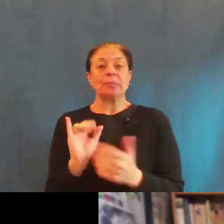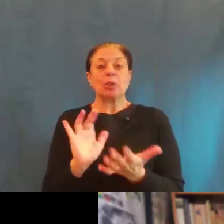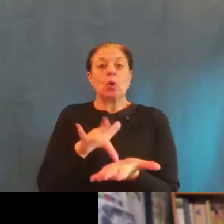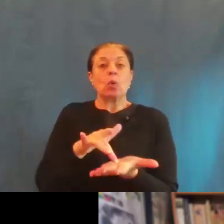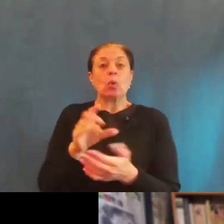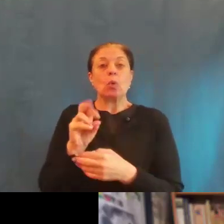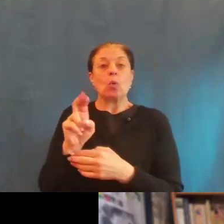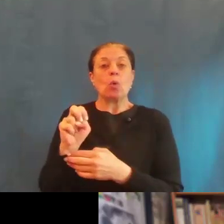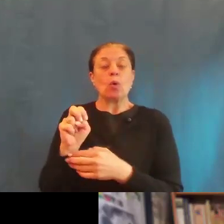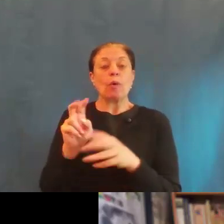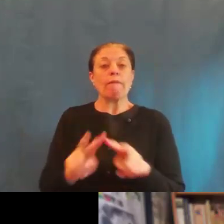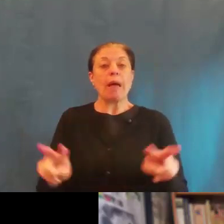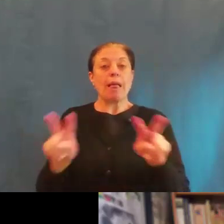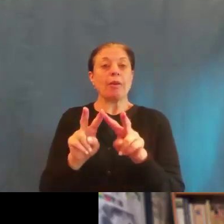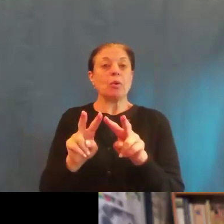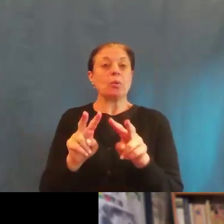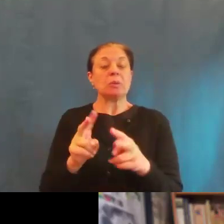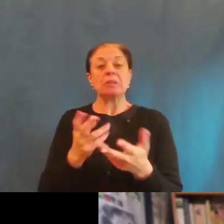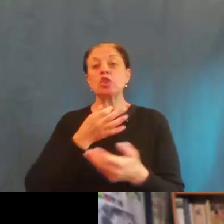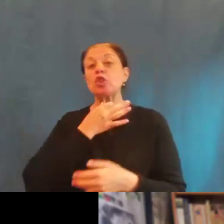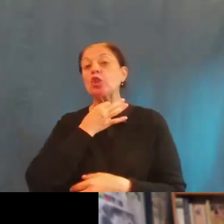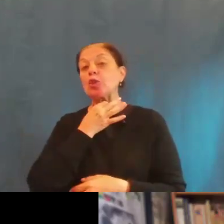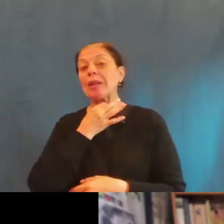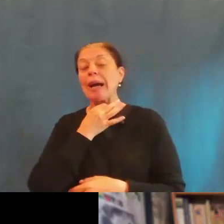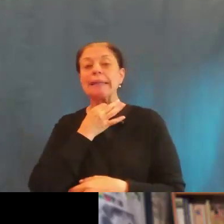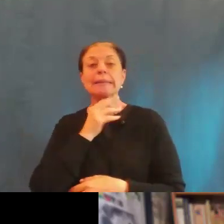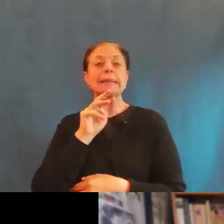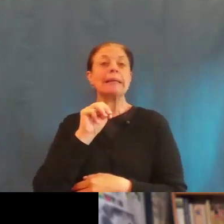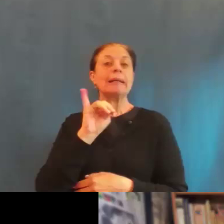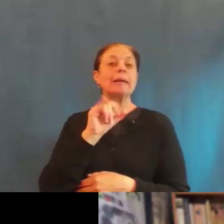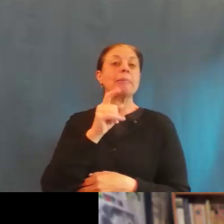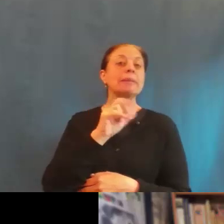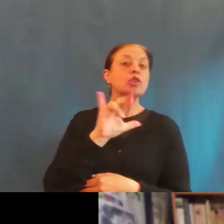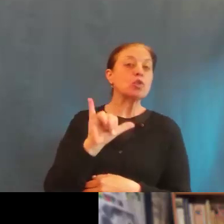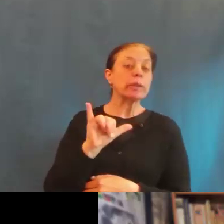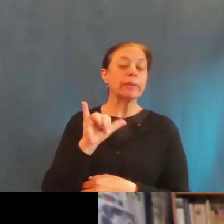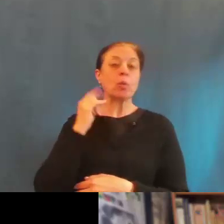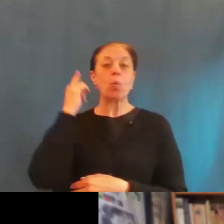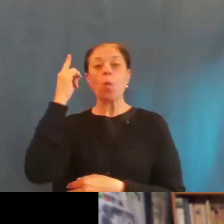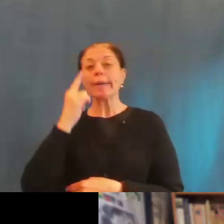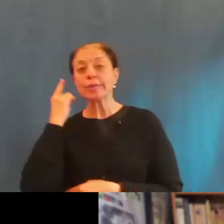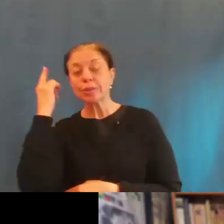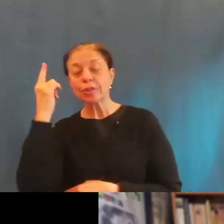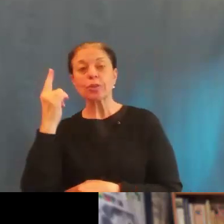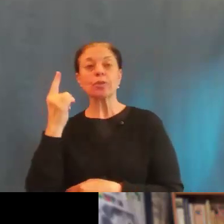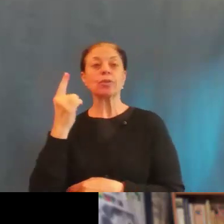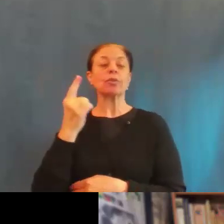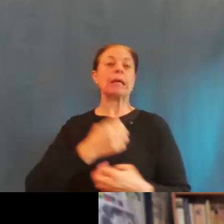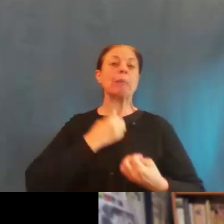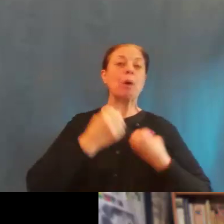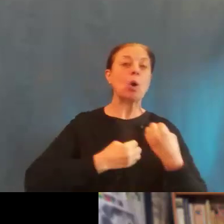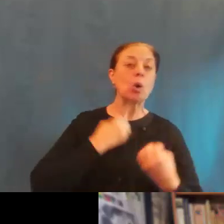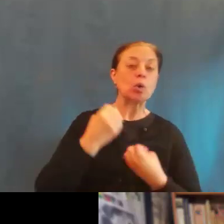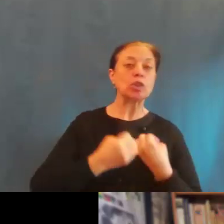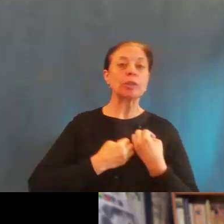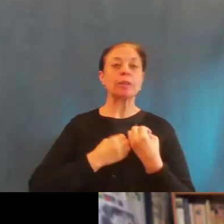core values. We've got curiosity and mystery and wonder and emotion